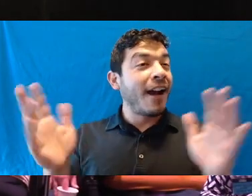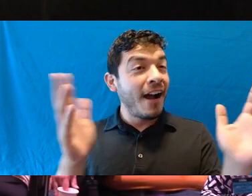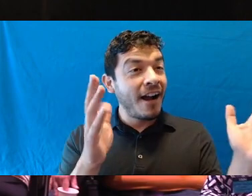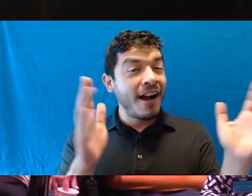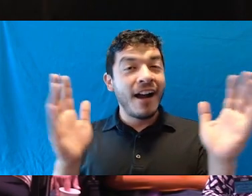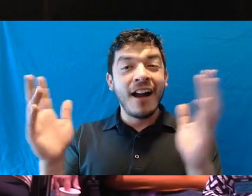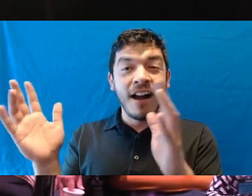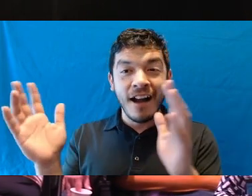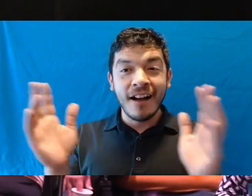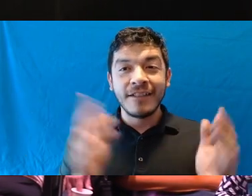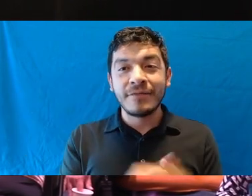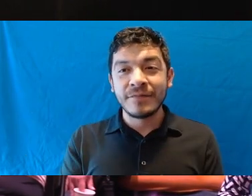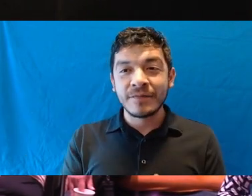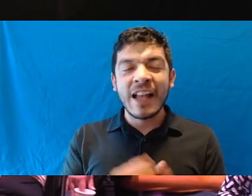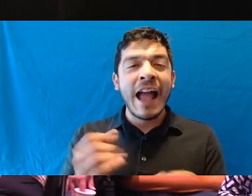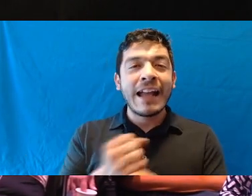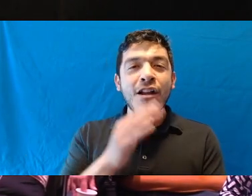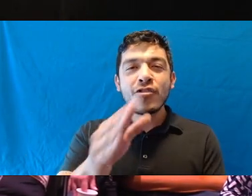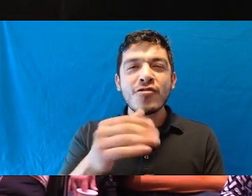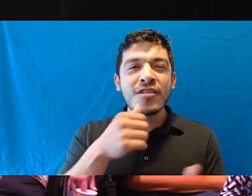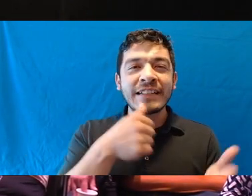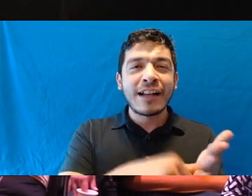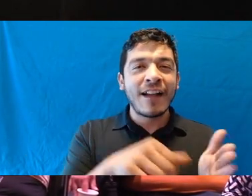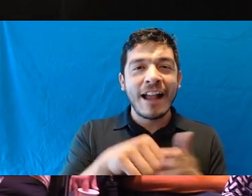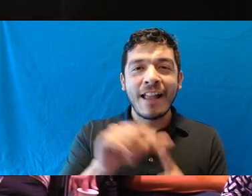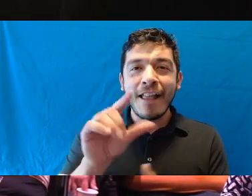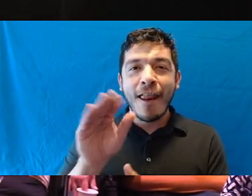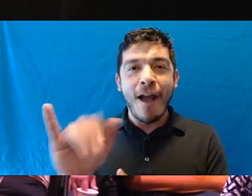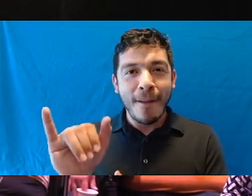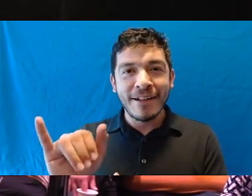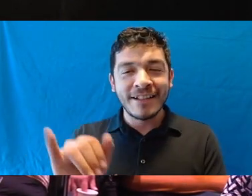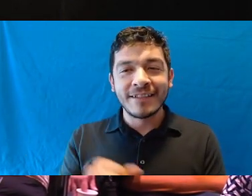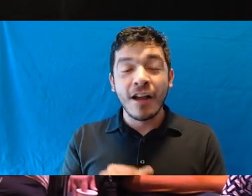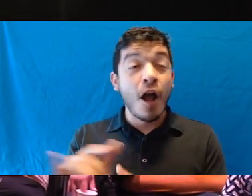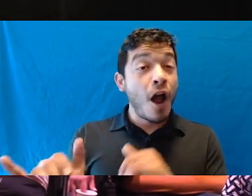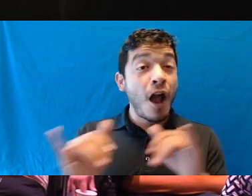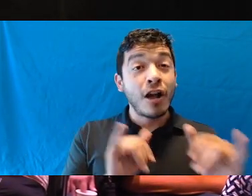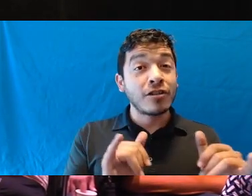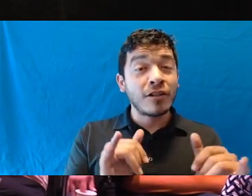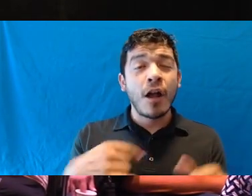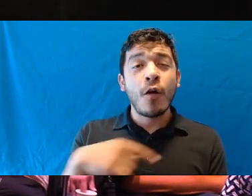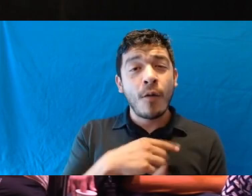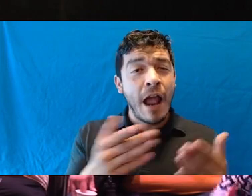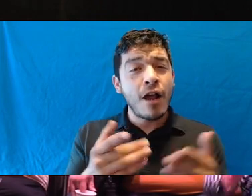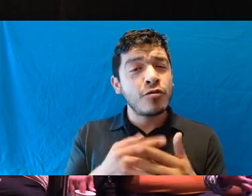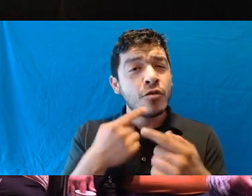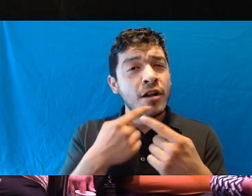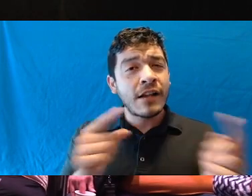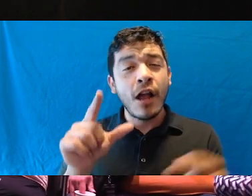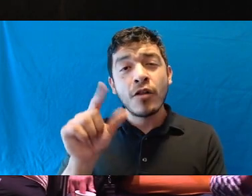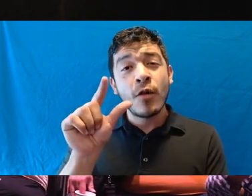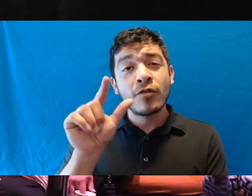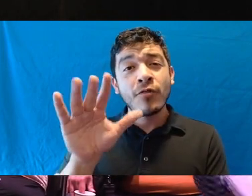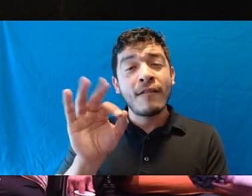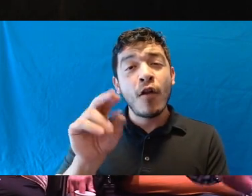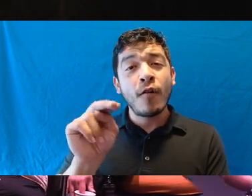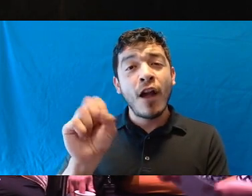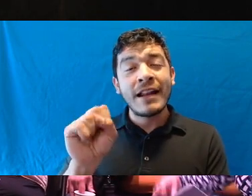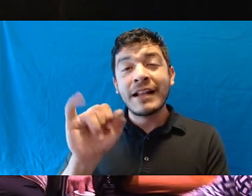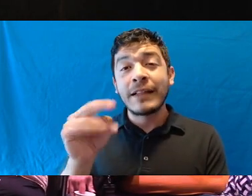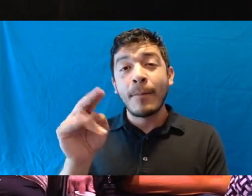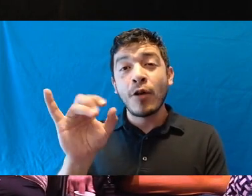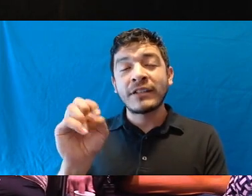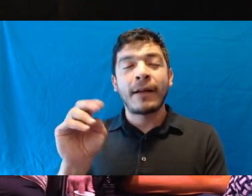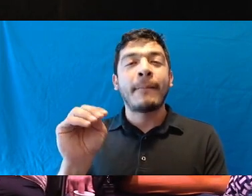Get your stickers in the lobby. And we are here to announce the 2025 Fornes Symposium at Princeton University, which is